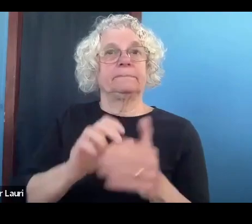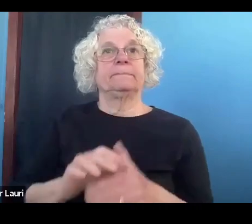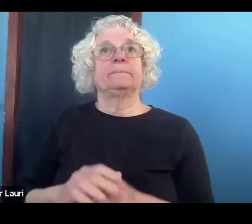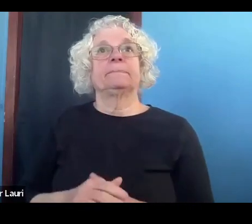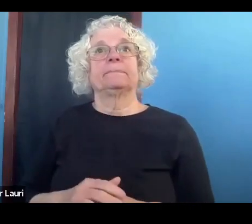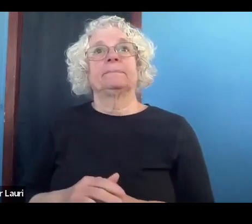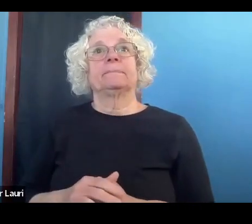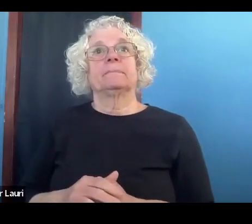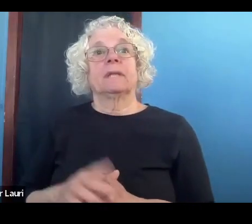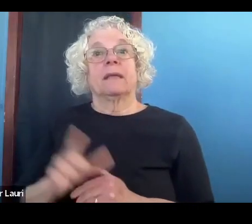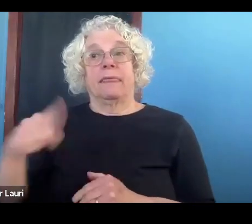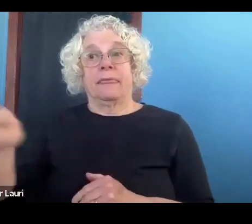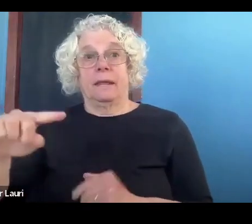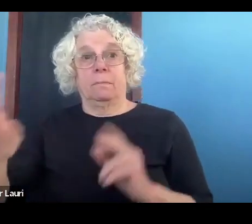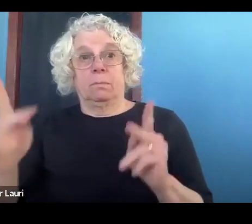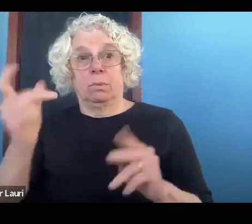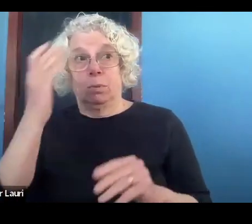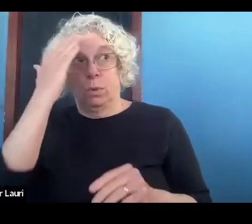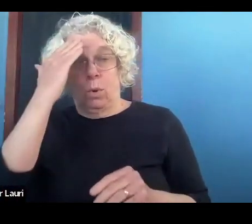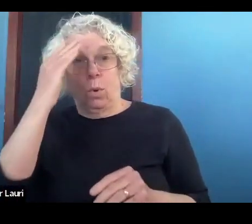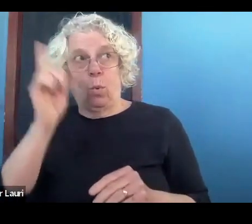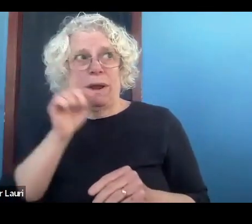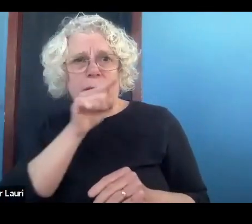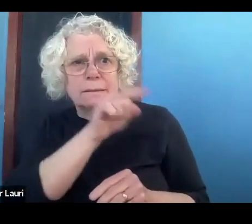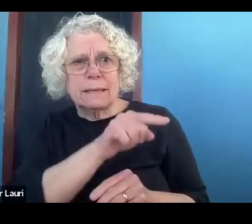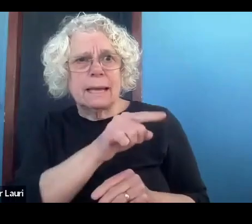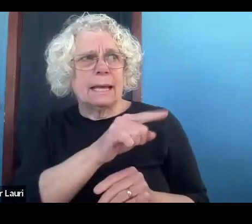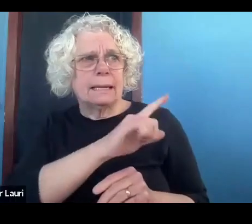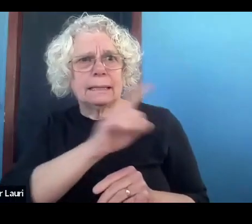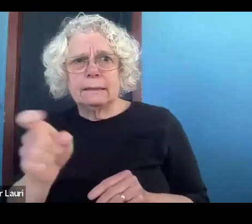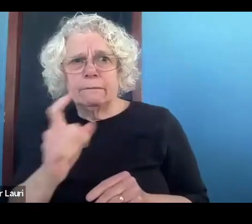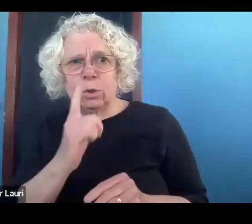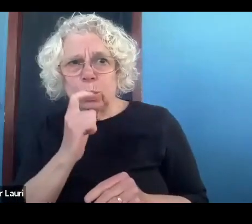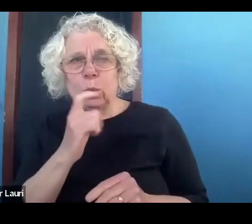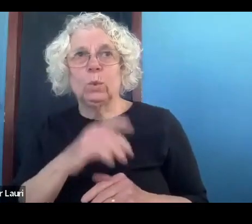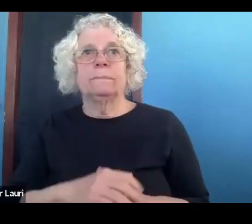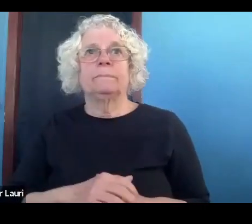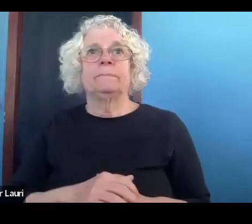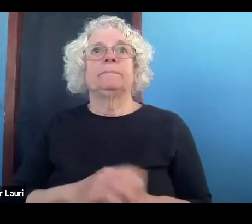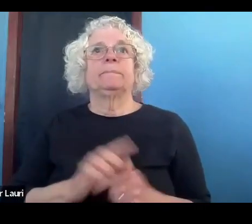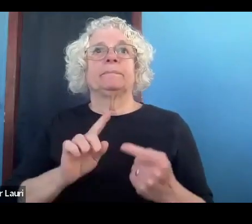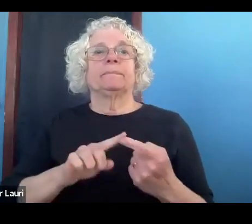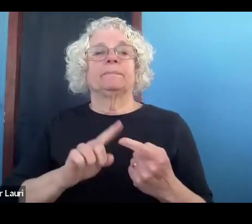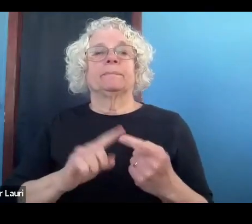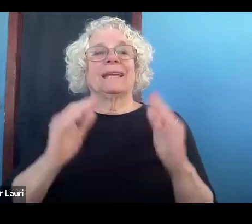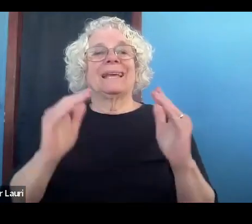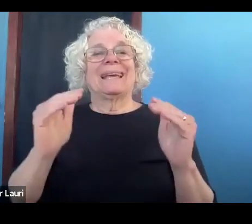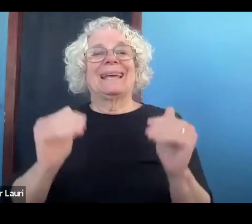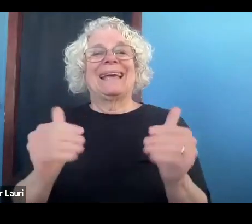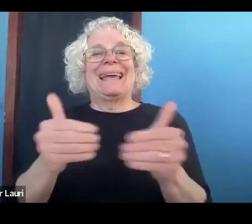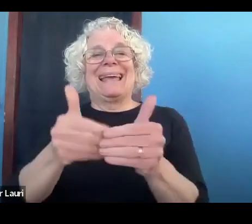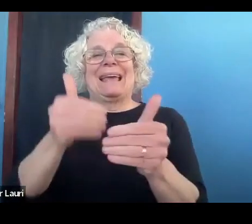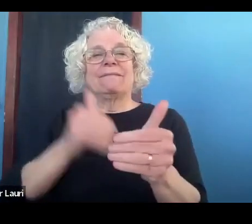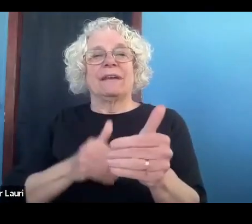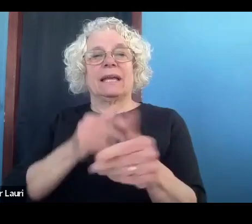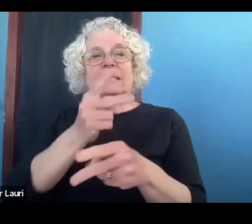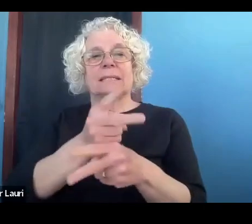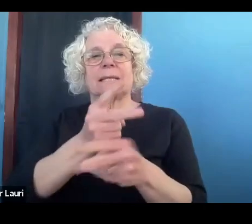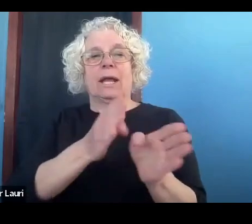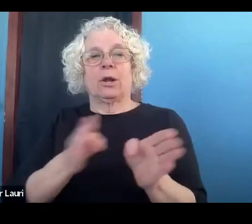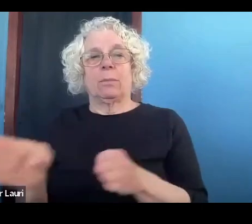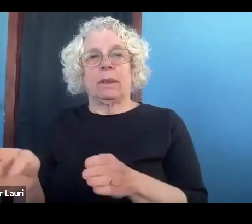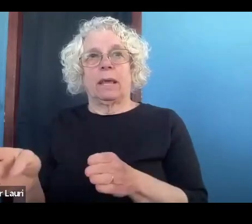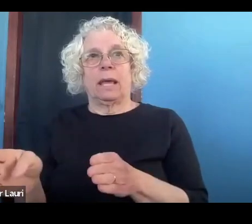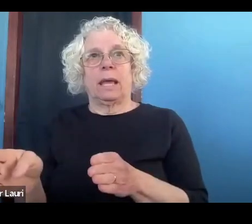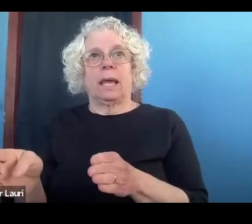so people understand where those items will go. Advanced care planning is knowing your voice is